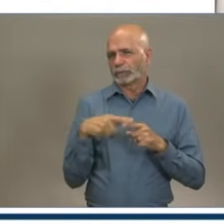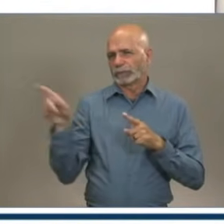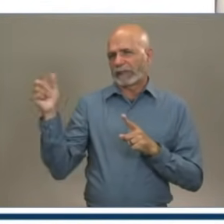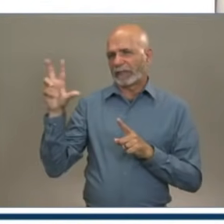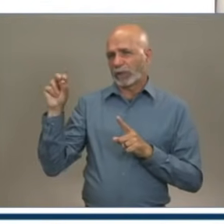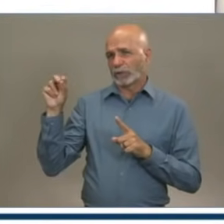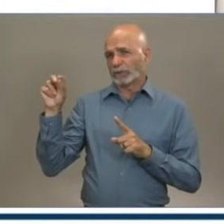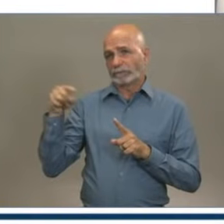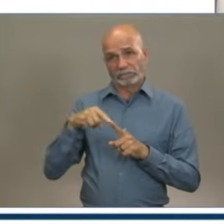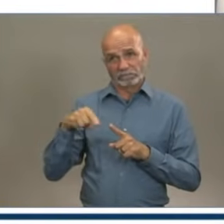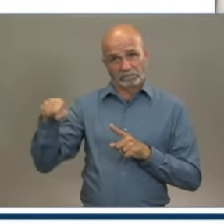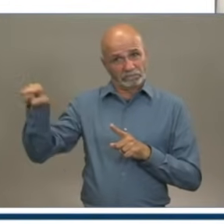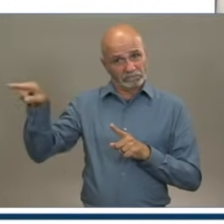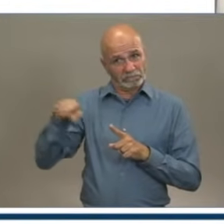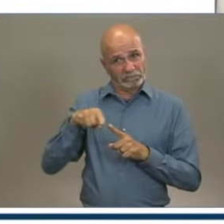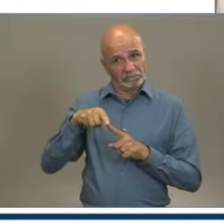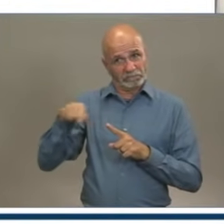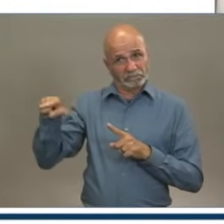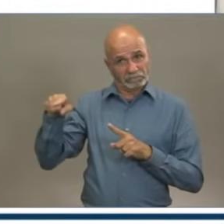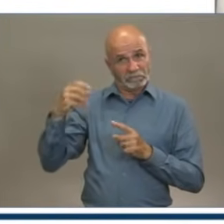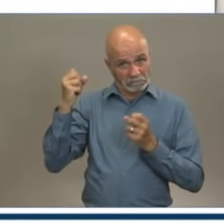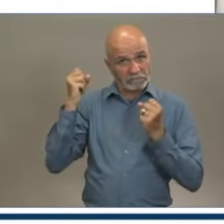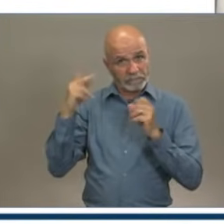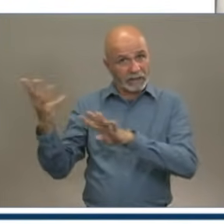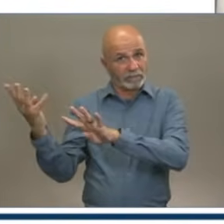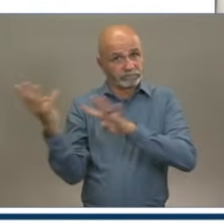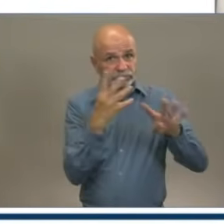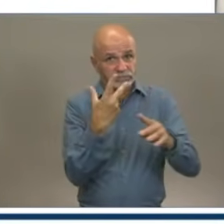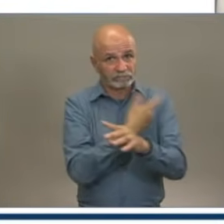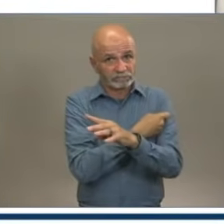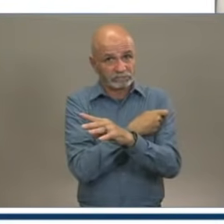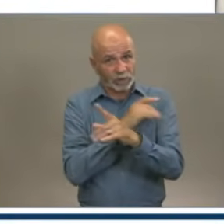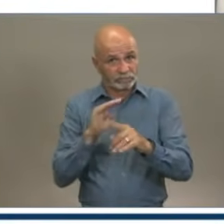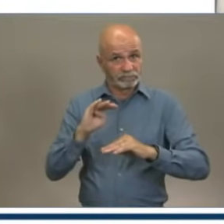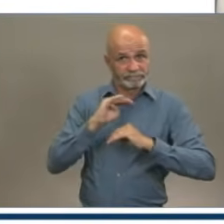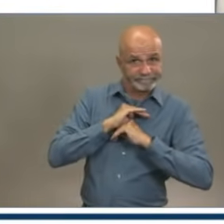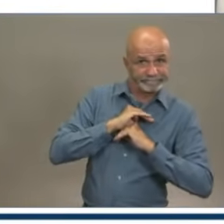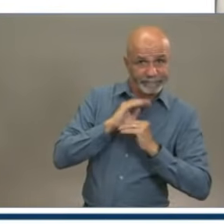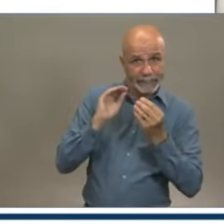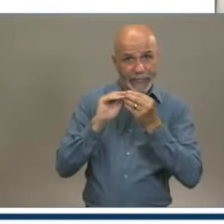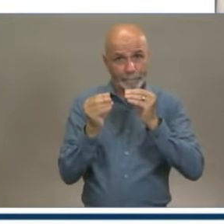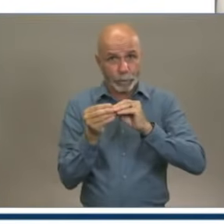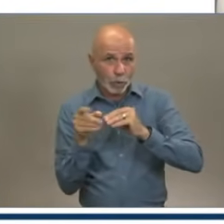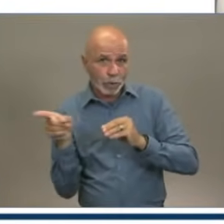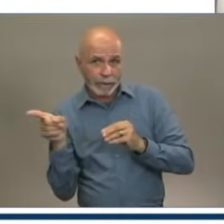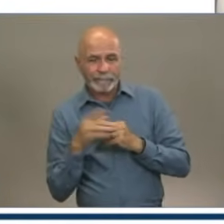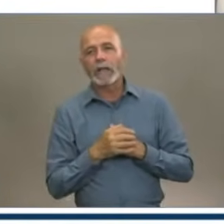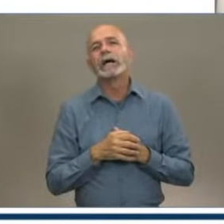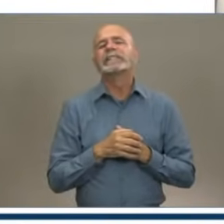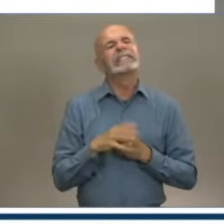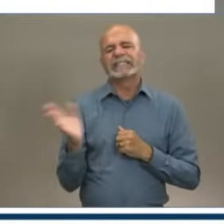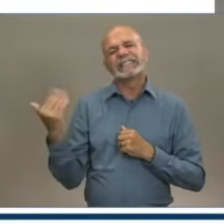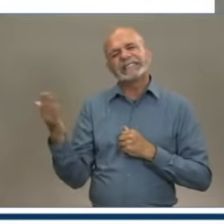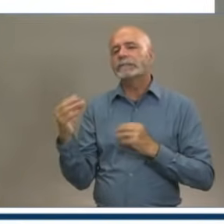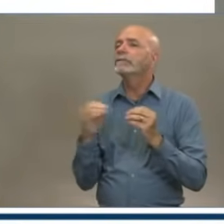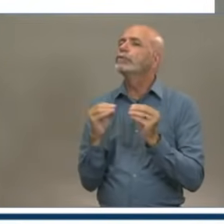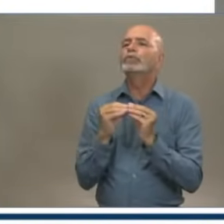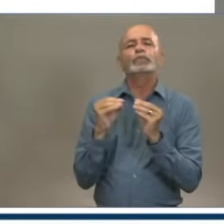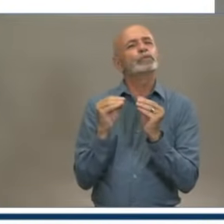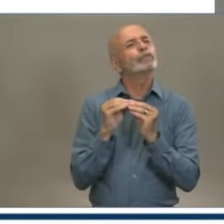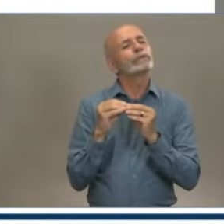making in that demographic, and are you satisfied with it? We still have some work to do, but we are seeing an increase in